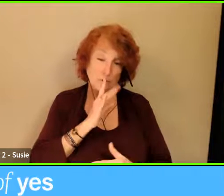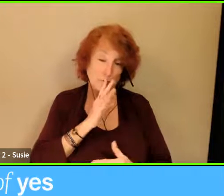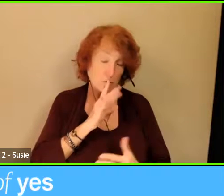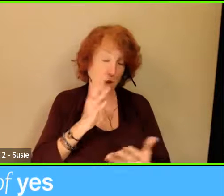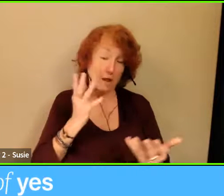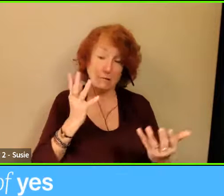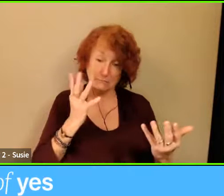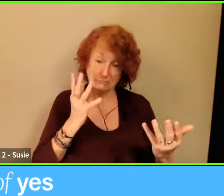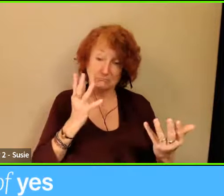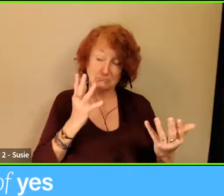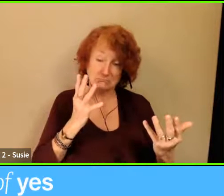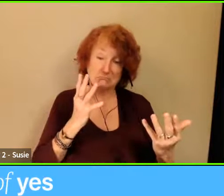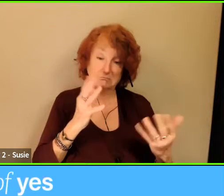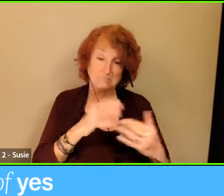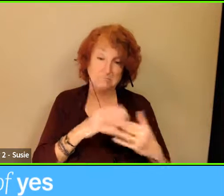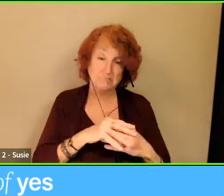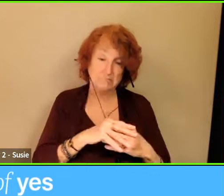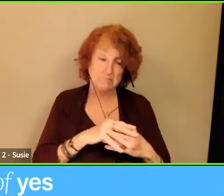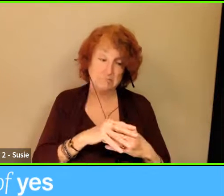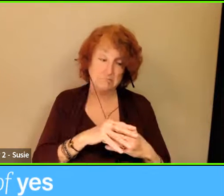an attendee.